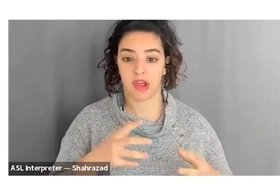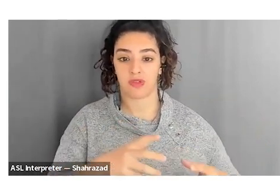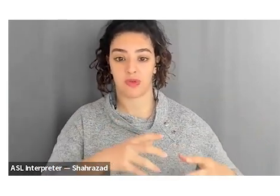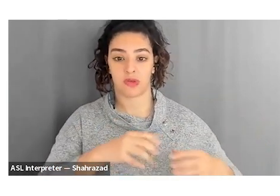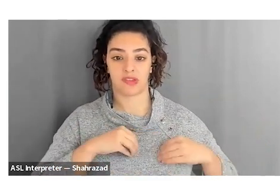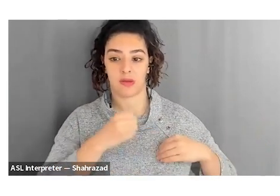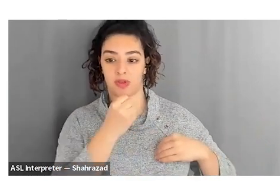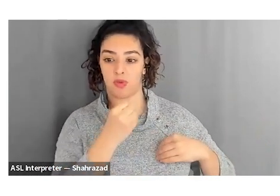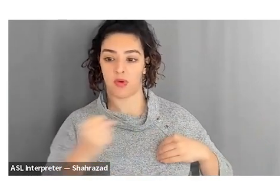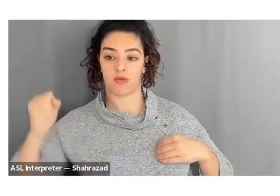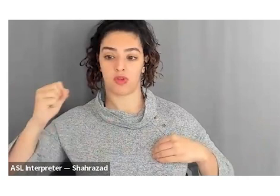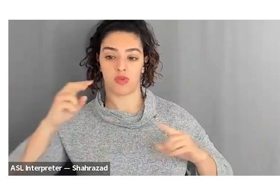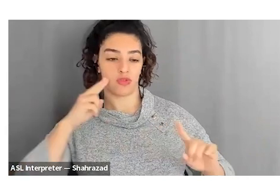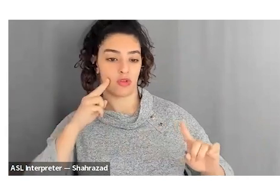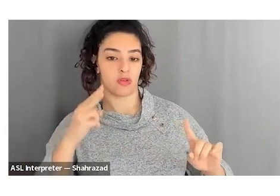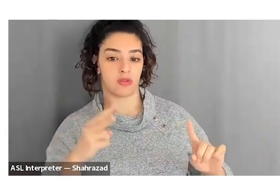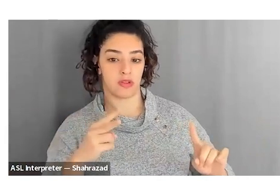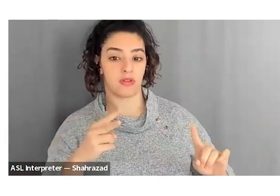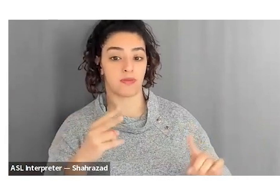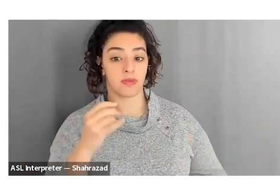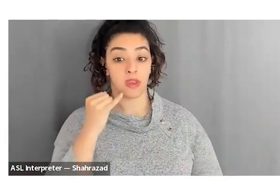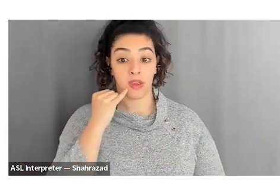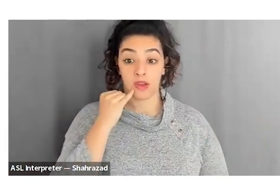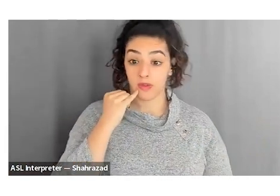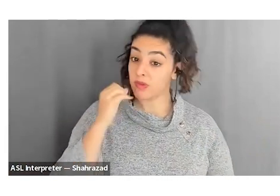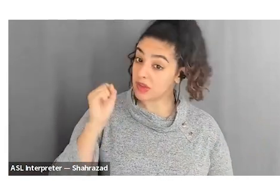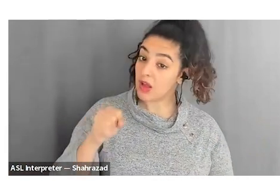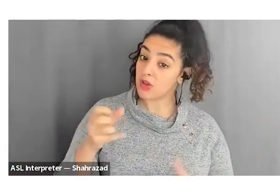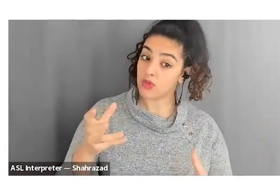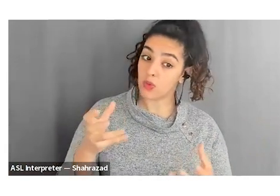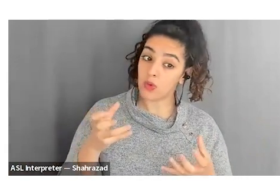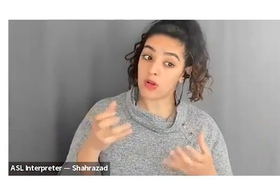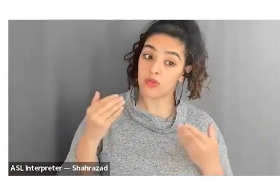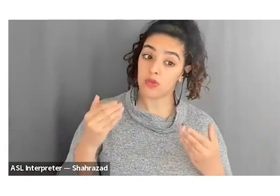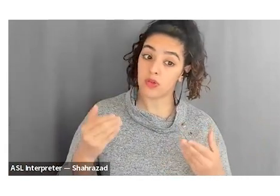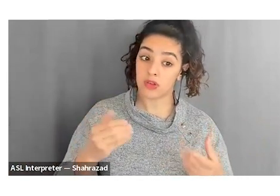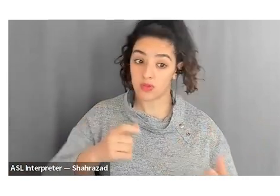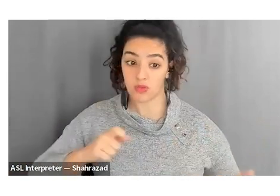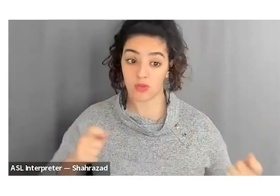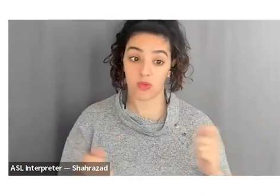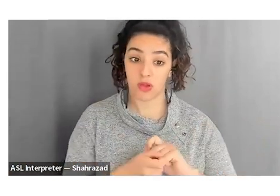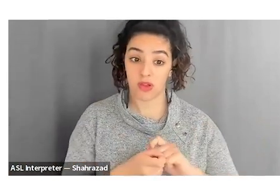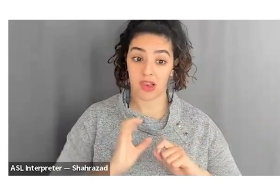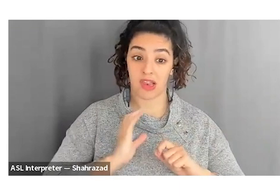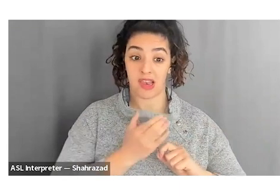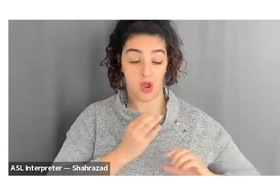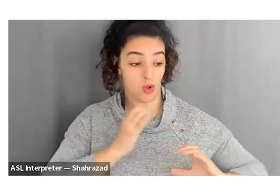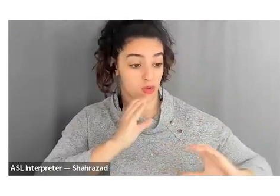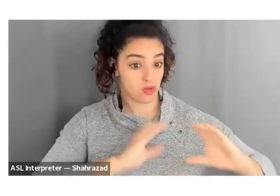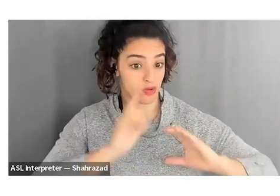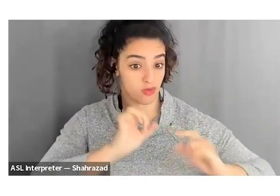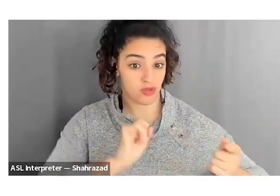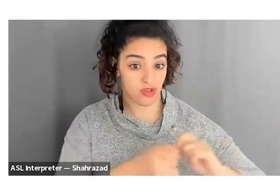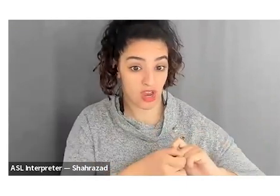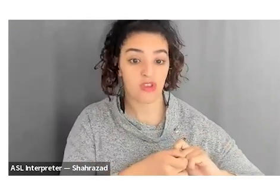to be radical in our quest for change, then we must get to the root of our oppression.